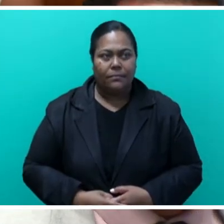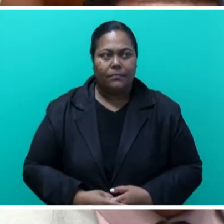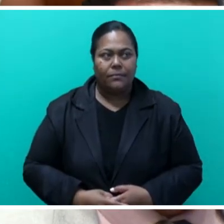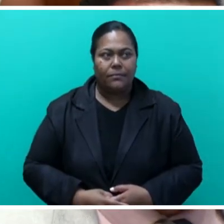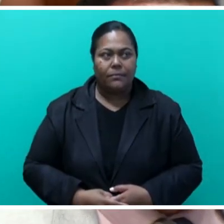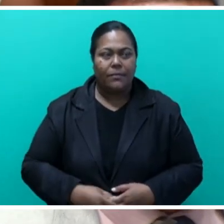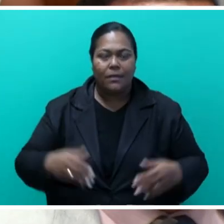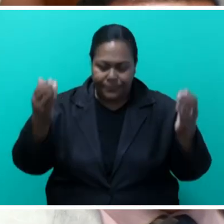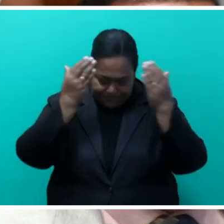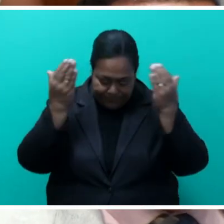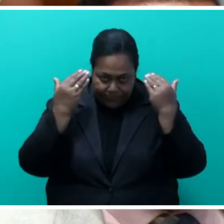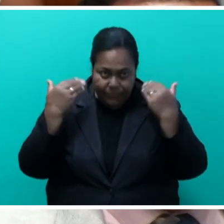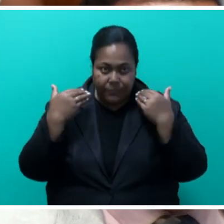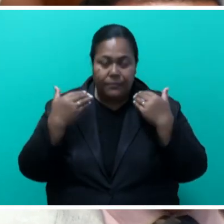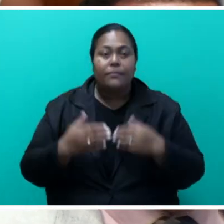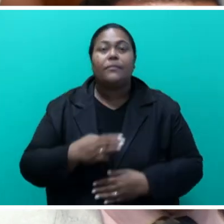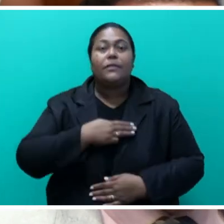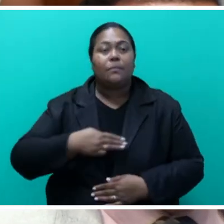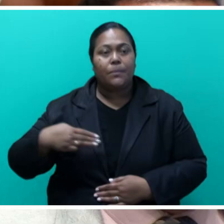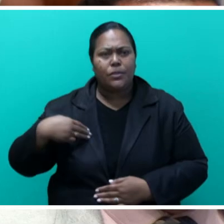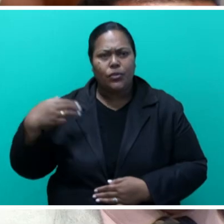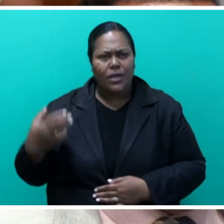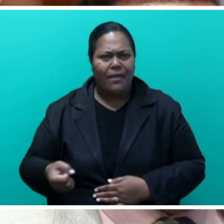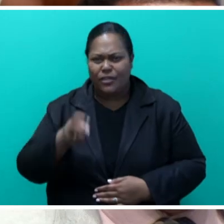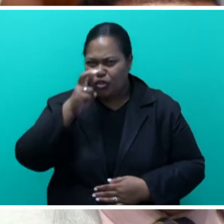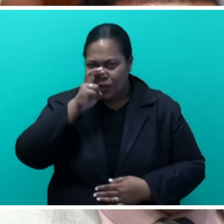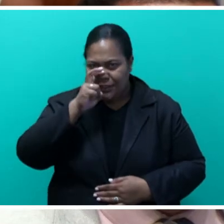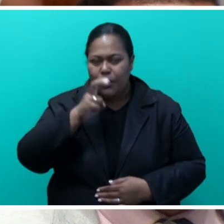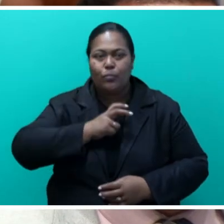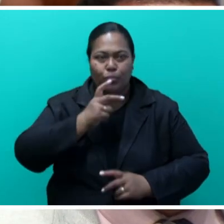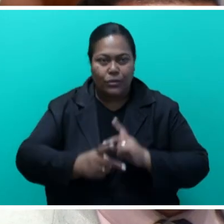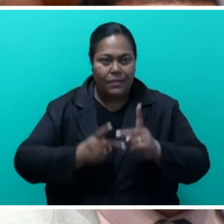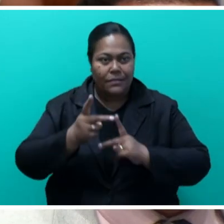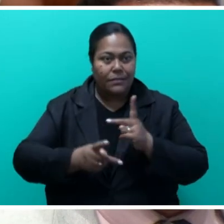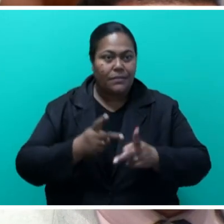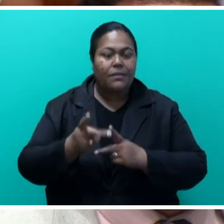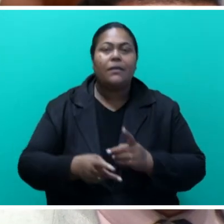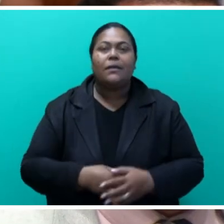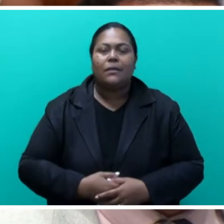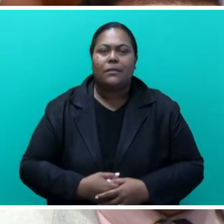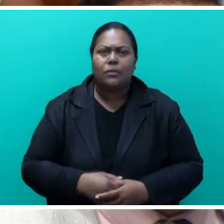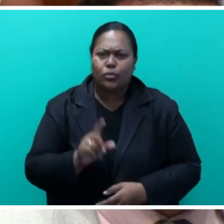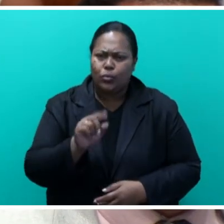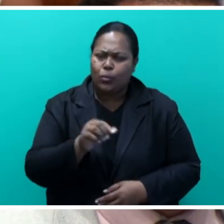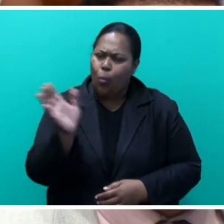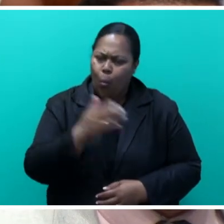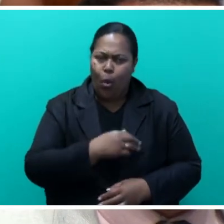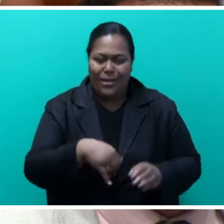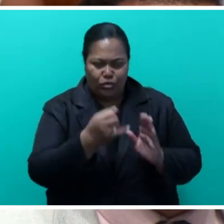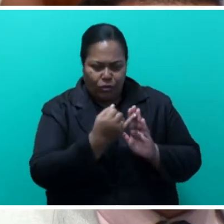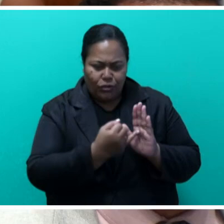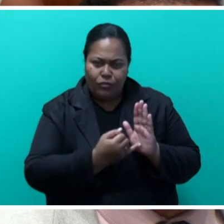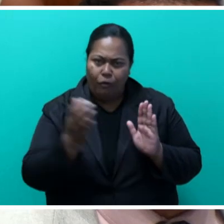Mr. Speaker, sir, the Ministry has a stringent process of carrying out all inspections for all